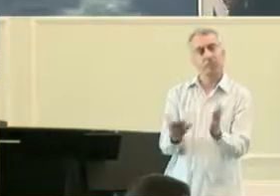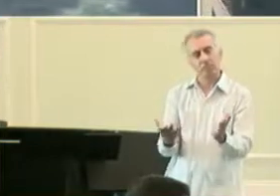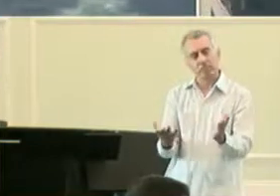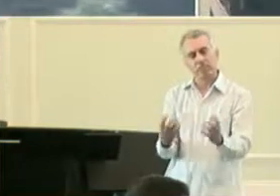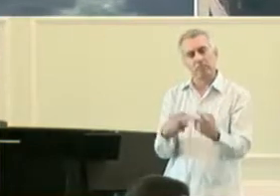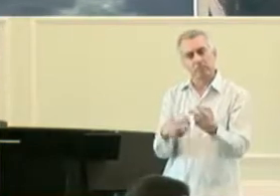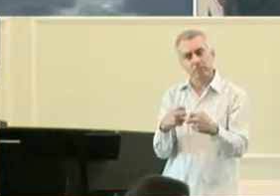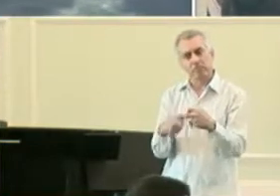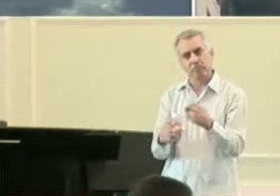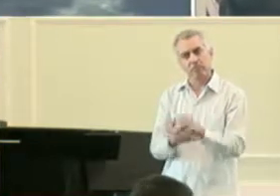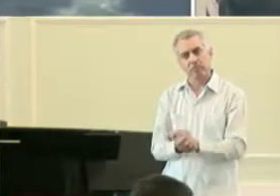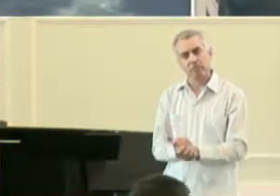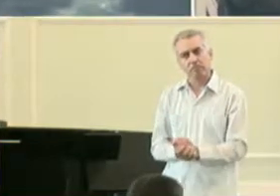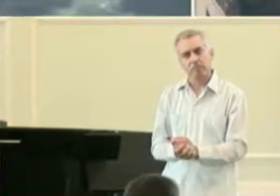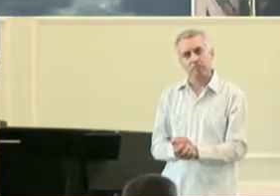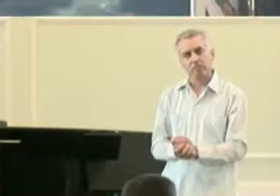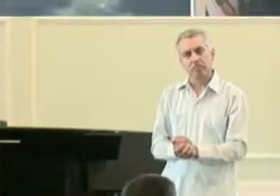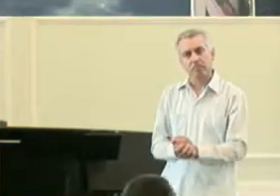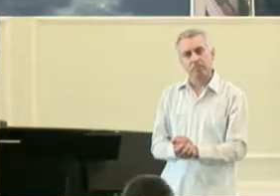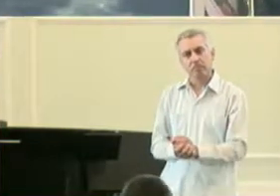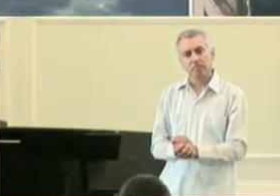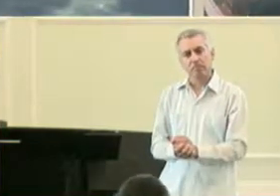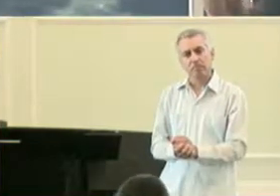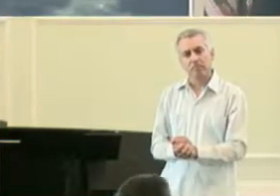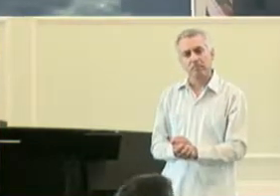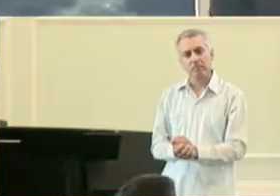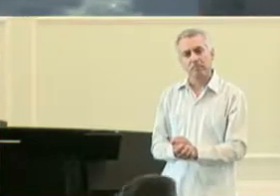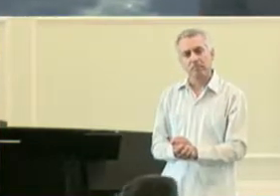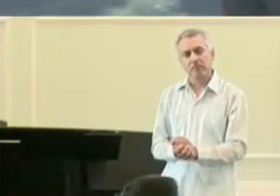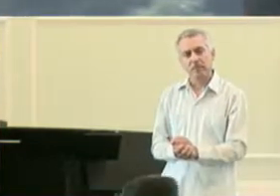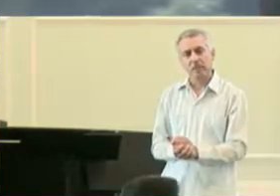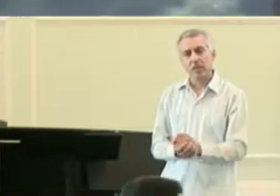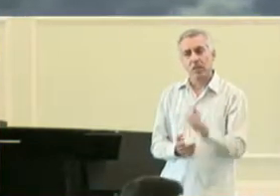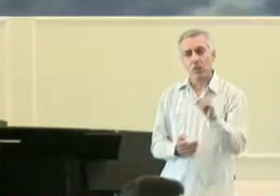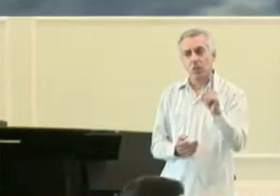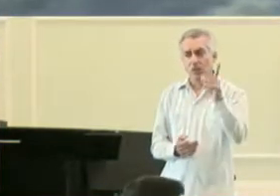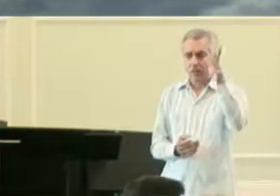is I can only smile. Well, use that smile for God. Amen.